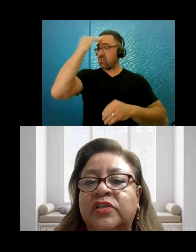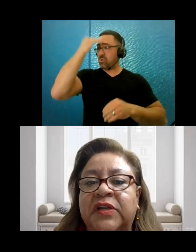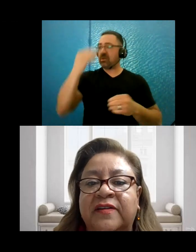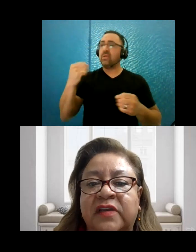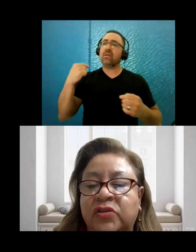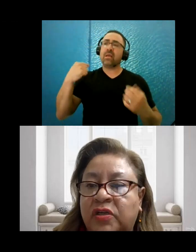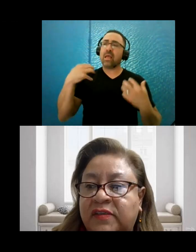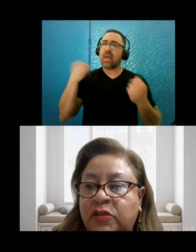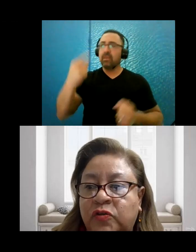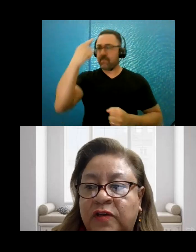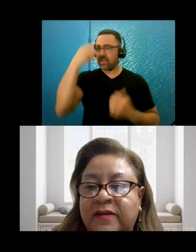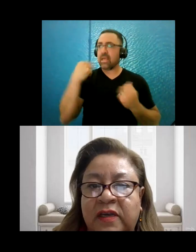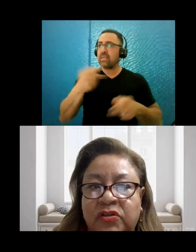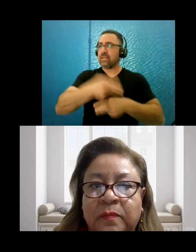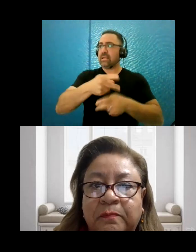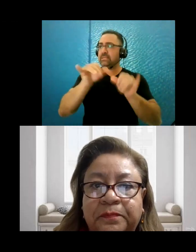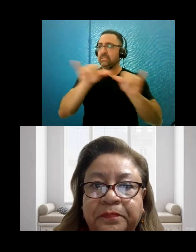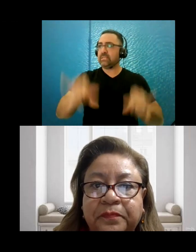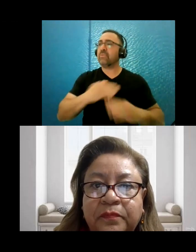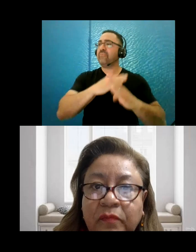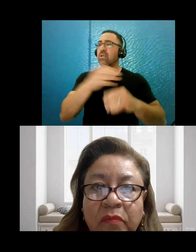prevent hospitalization and institutionalization.